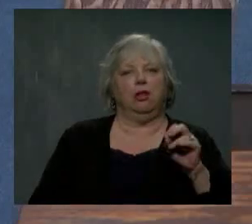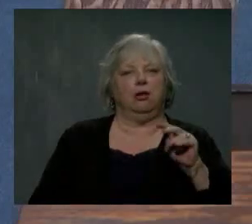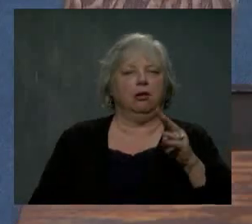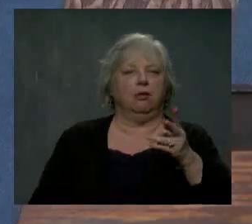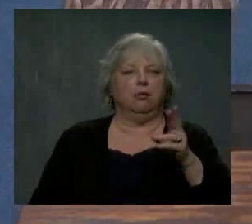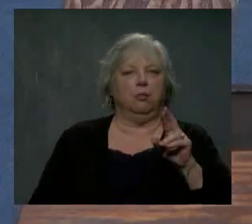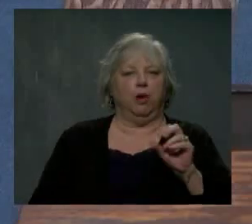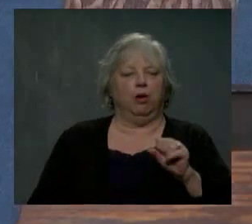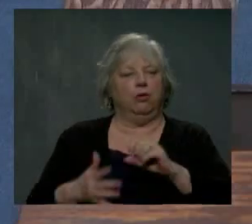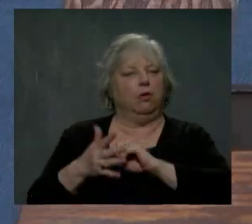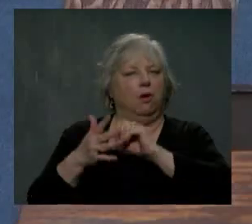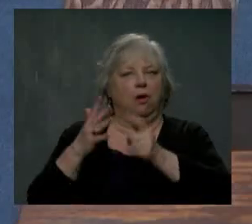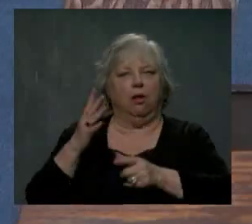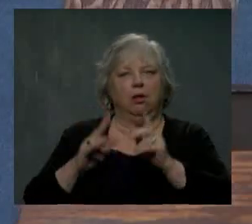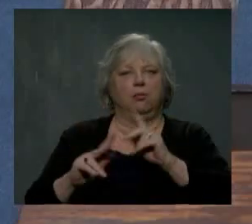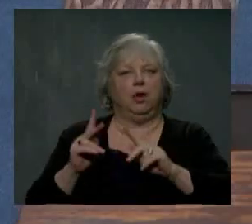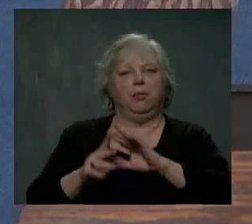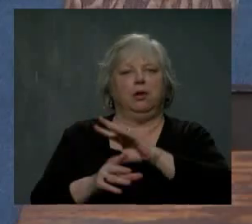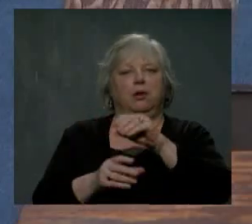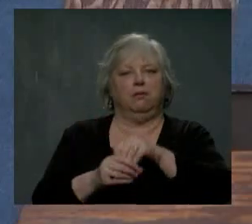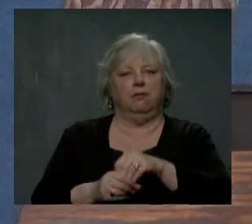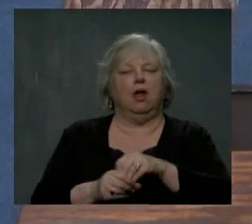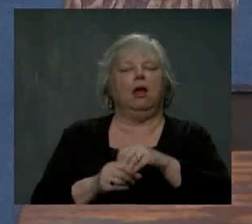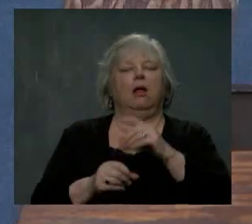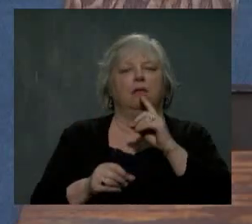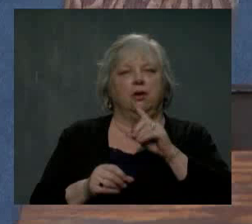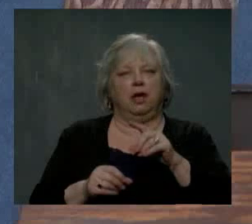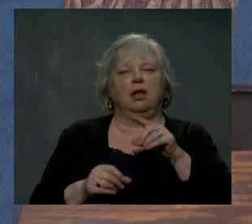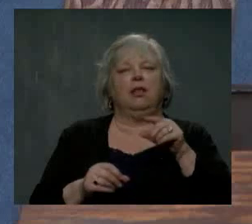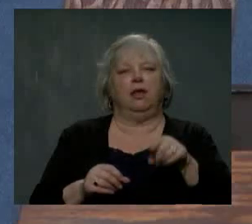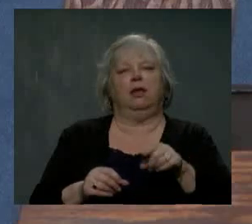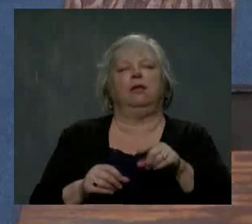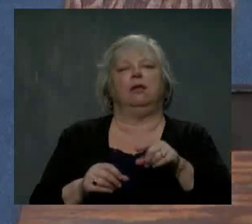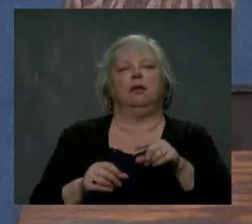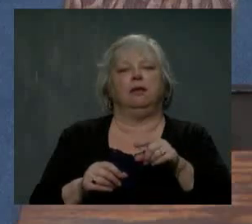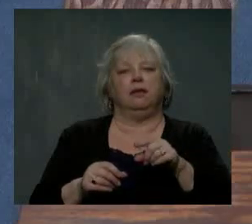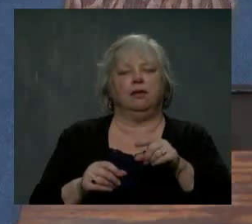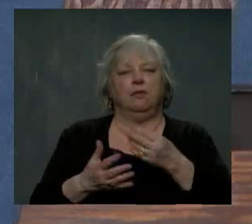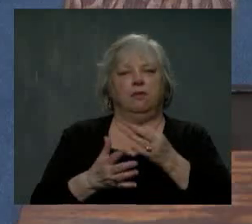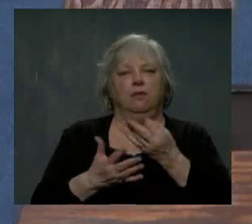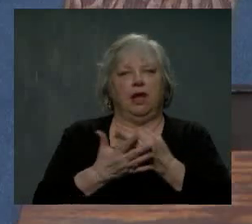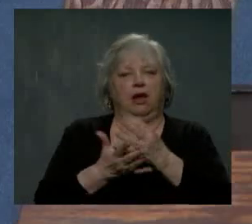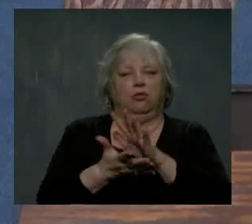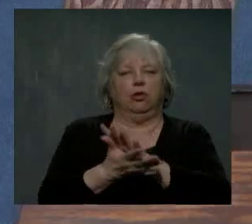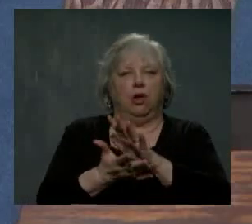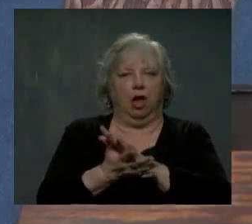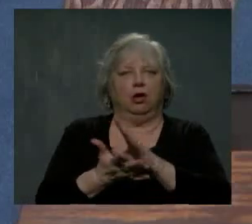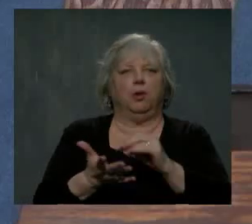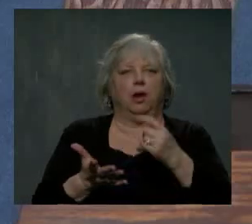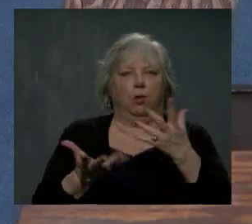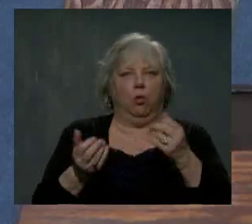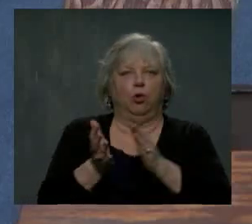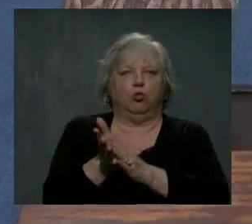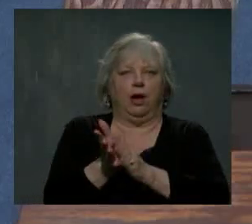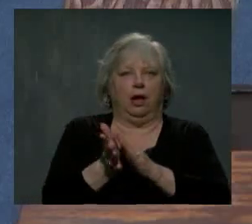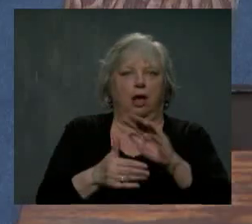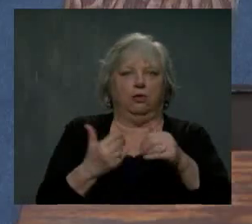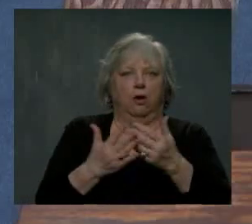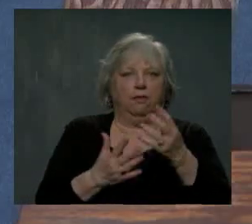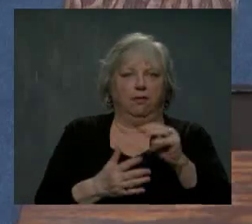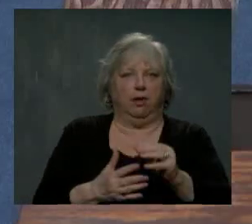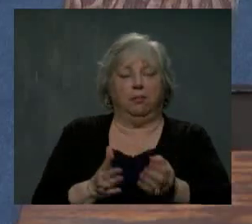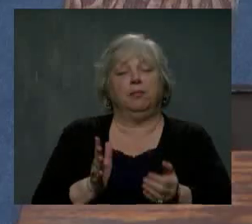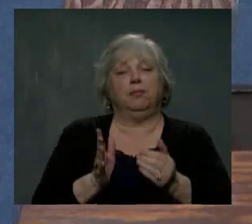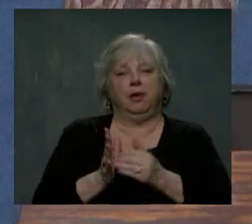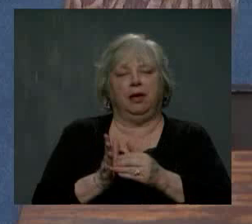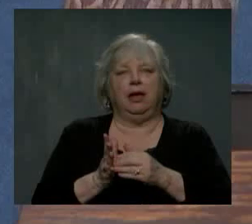a major role in completion of this financial document, so I want to recognize all of them. Once again, credit must be given to the Mayor,